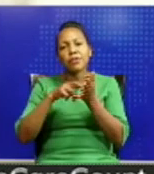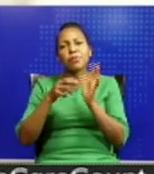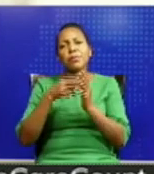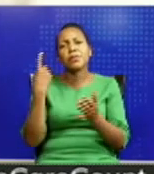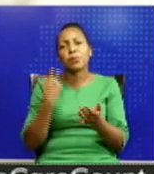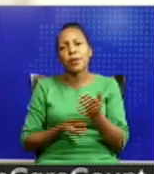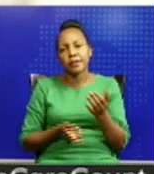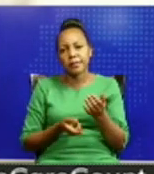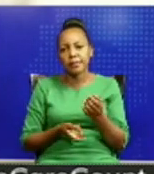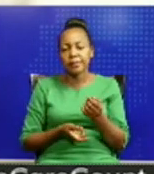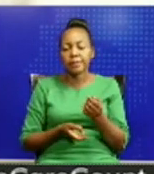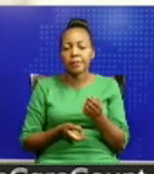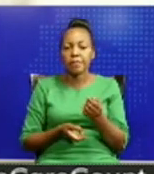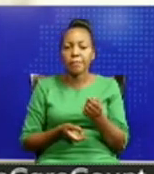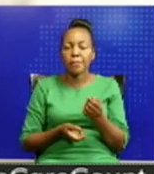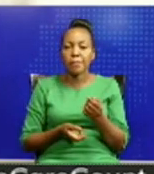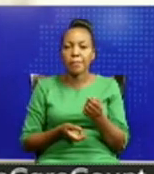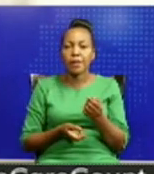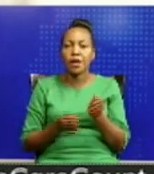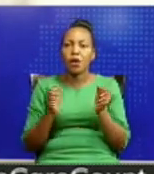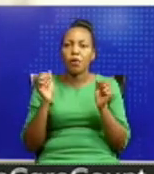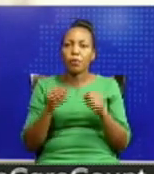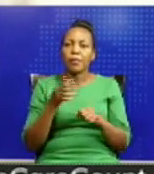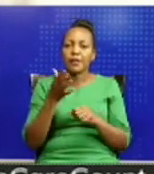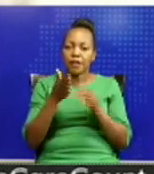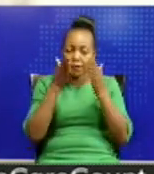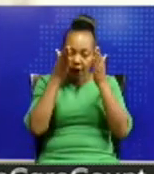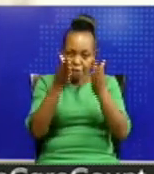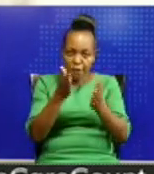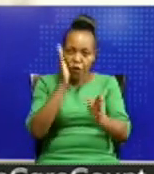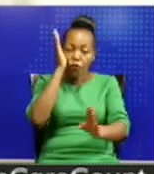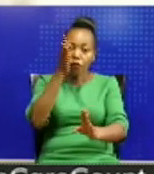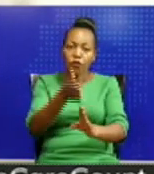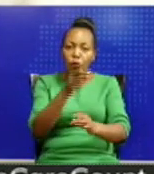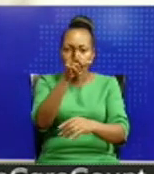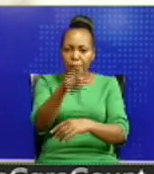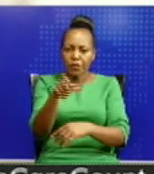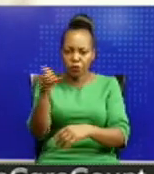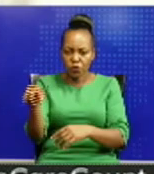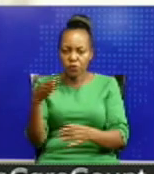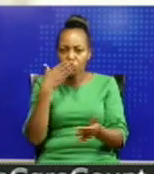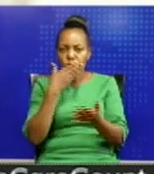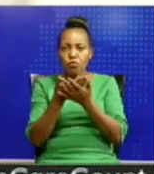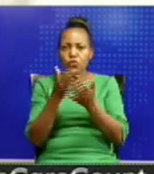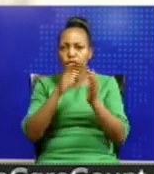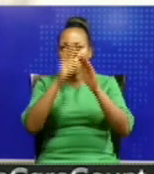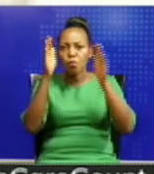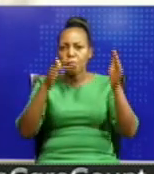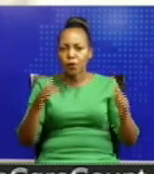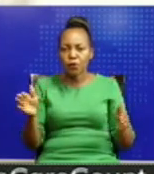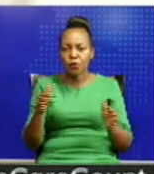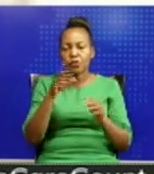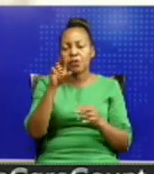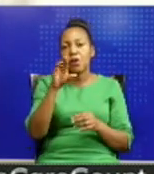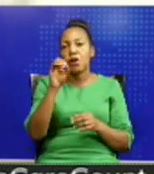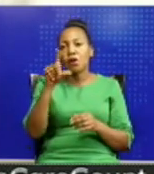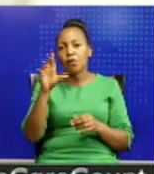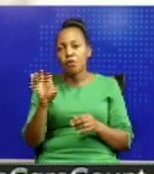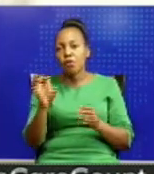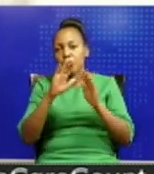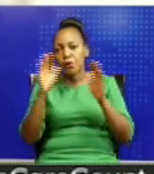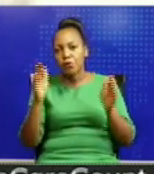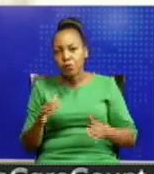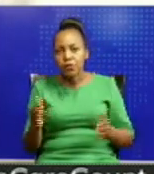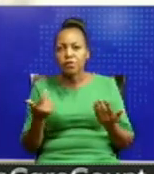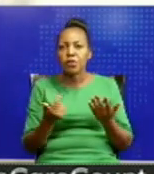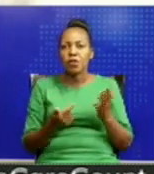that we should have the focal persons, the good role models, come up and participate and be part